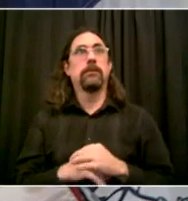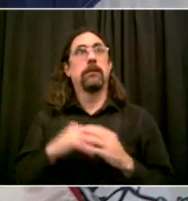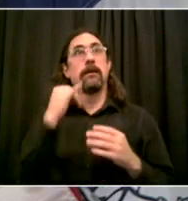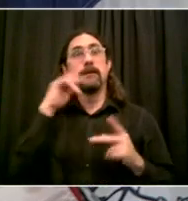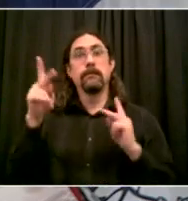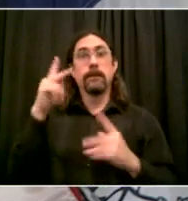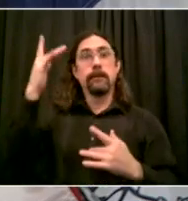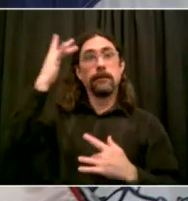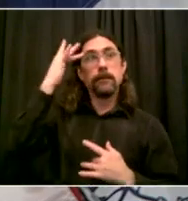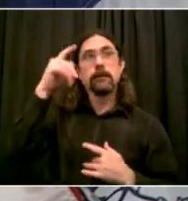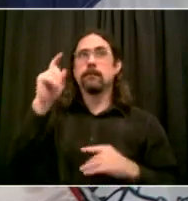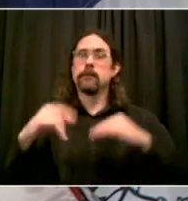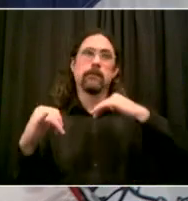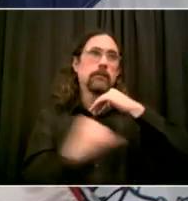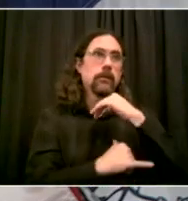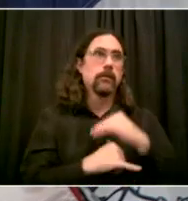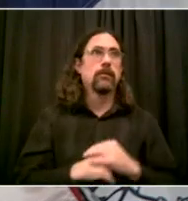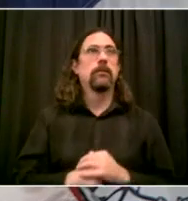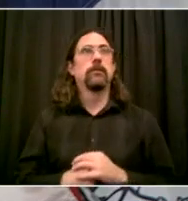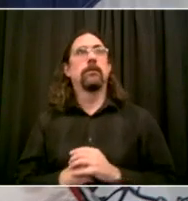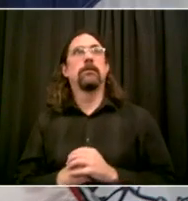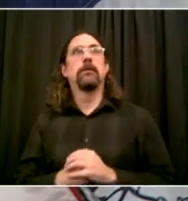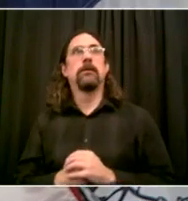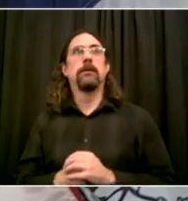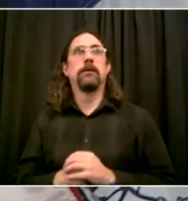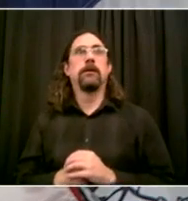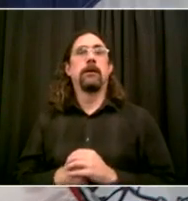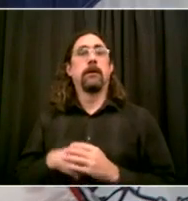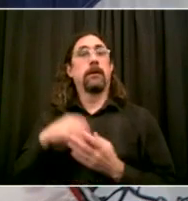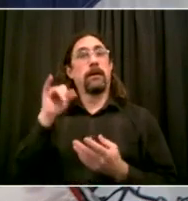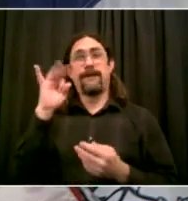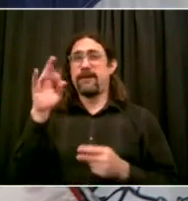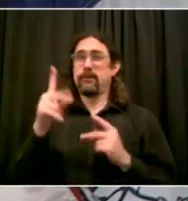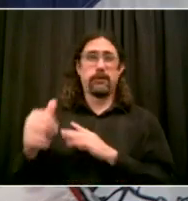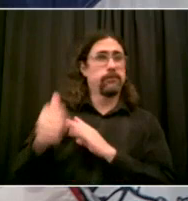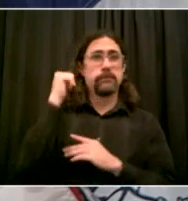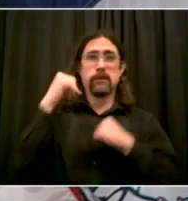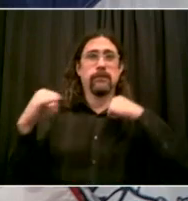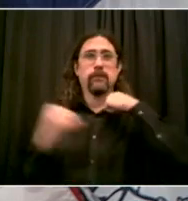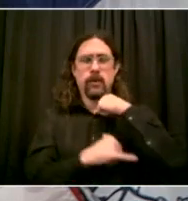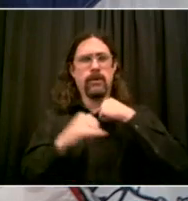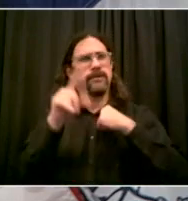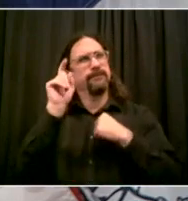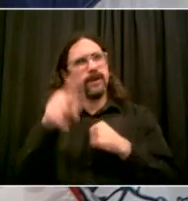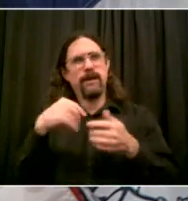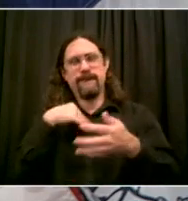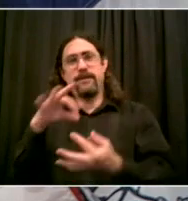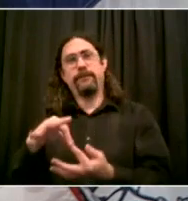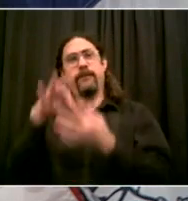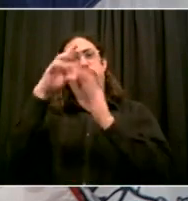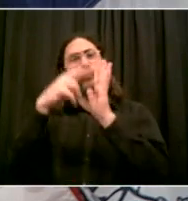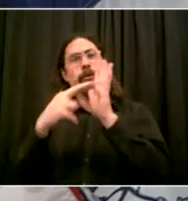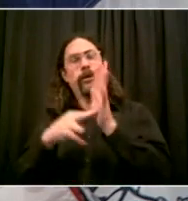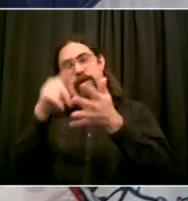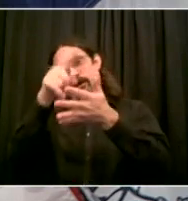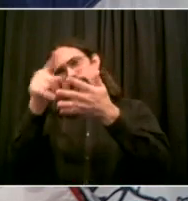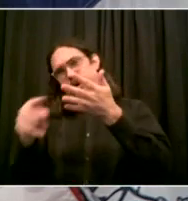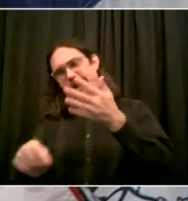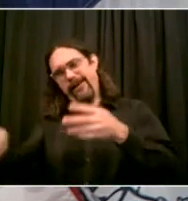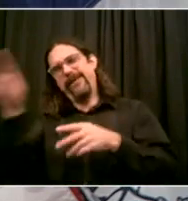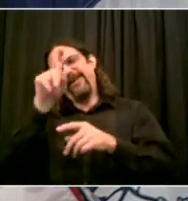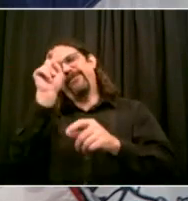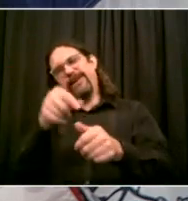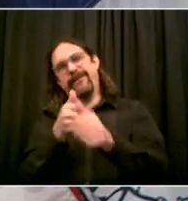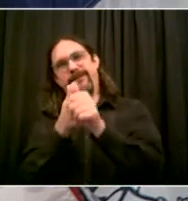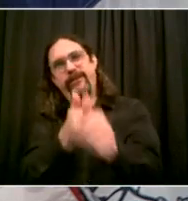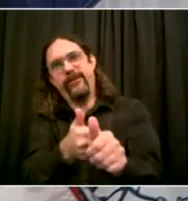the quarantine standard, and there'll be real penalties if they do not live up to that standard. For our last question, we'll go to